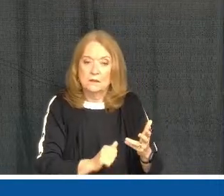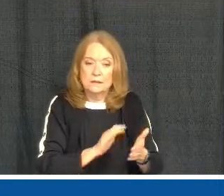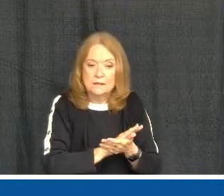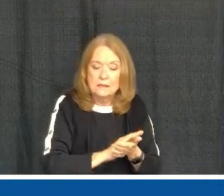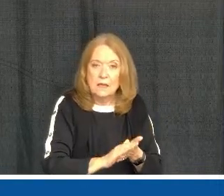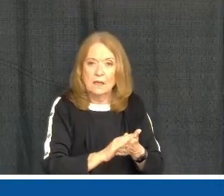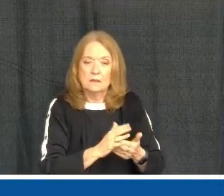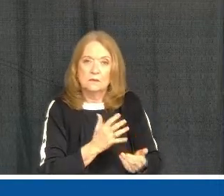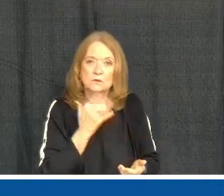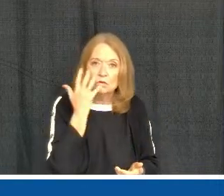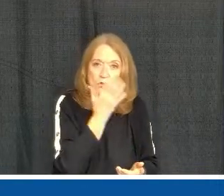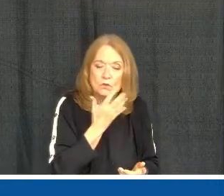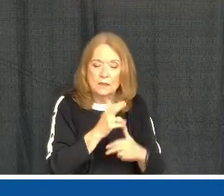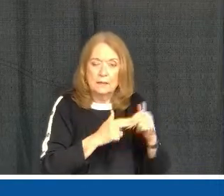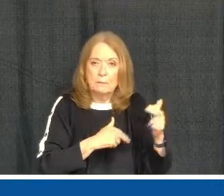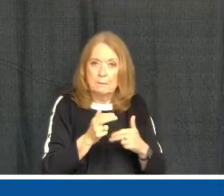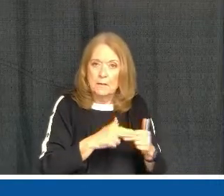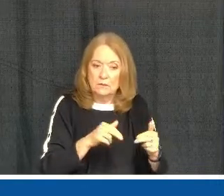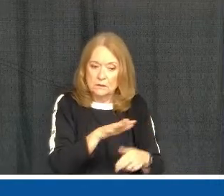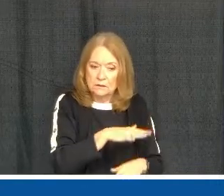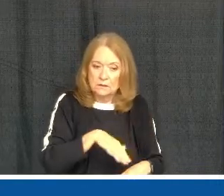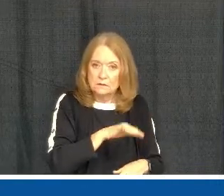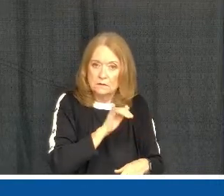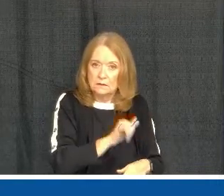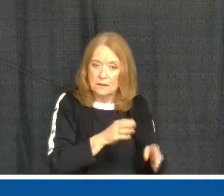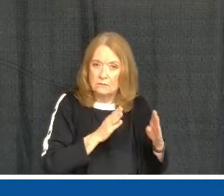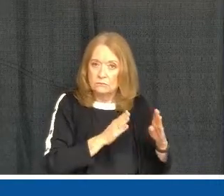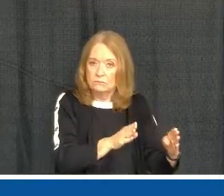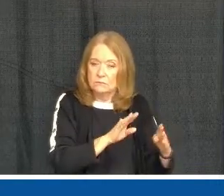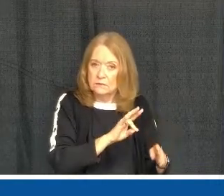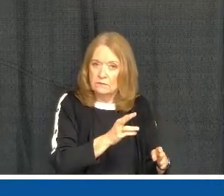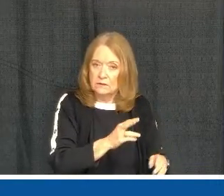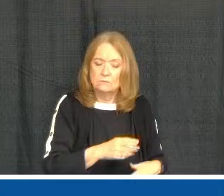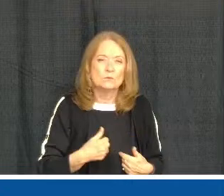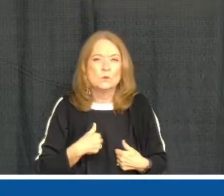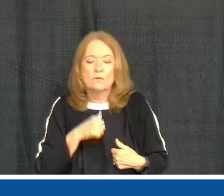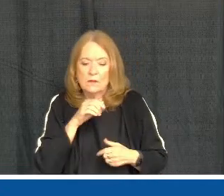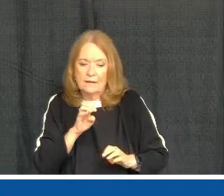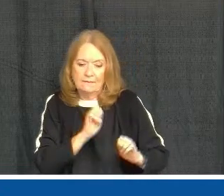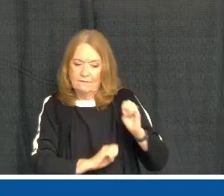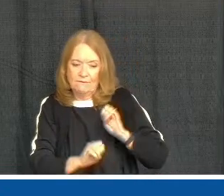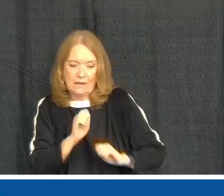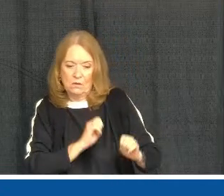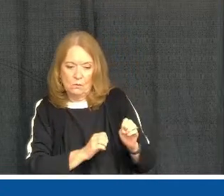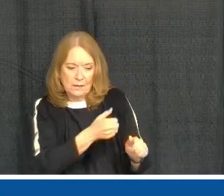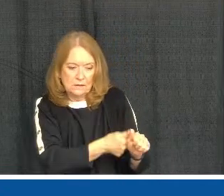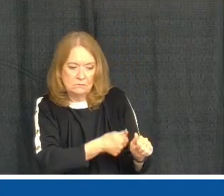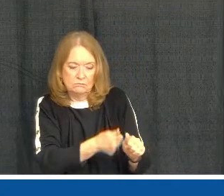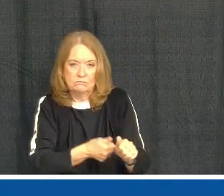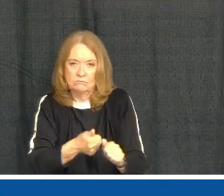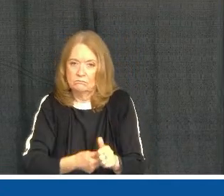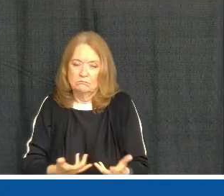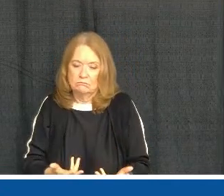looking buildings out that way? Though we've not evaluated them on a case-by-case basis, doing